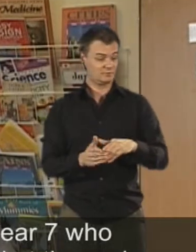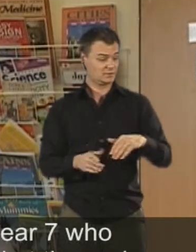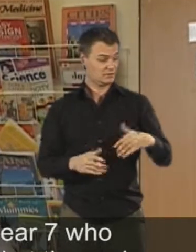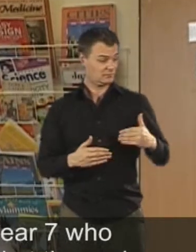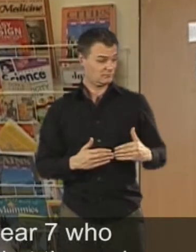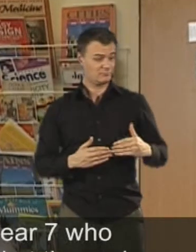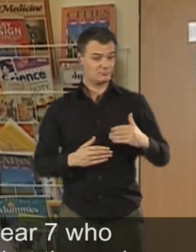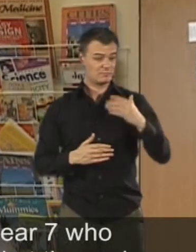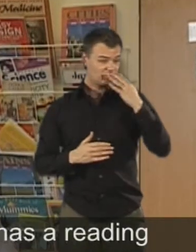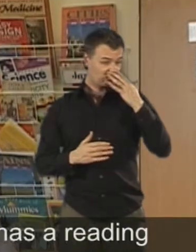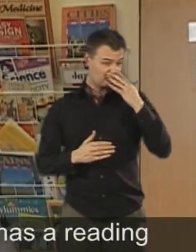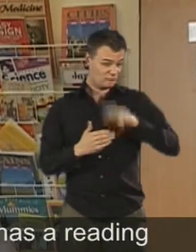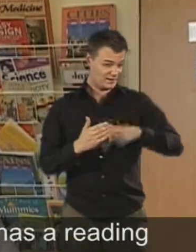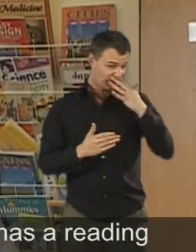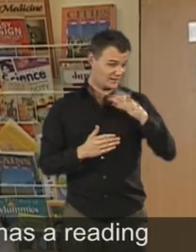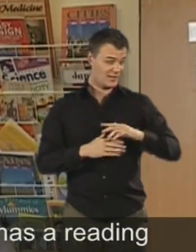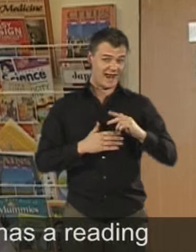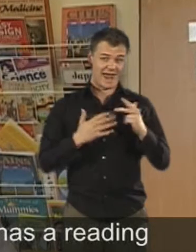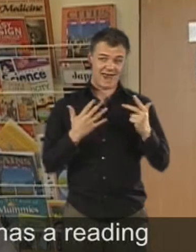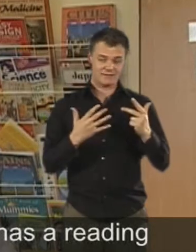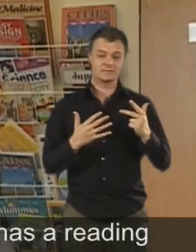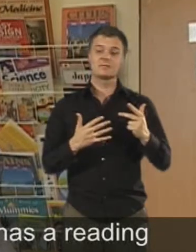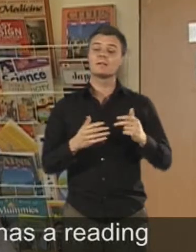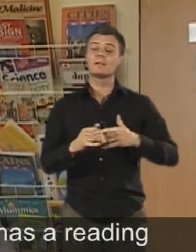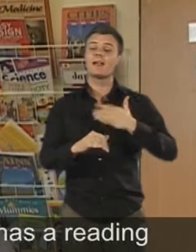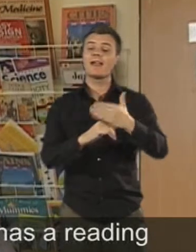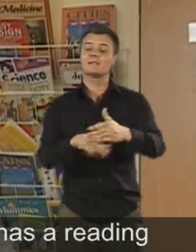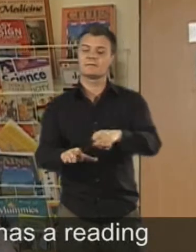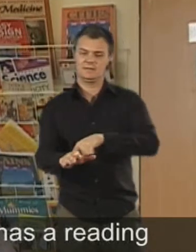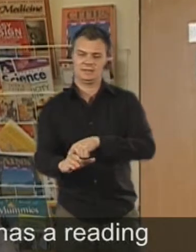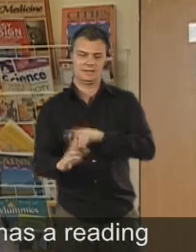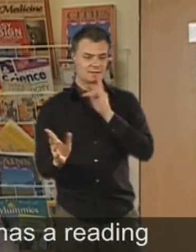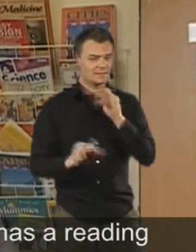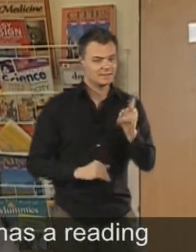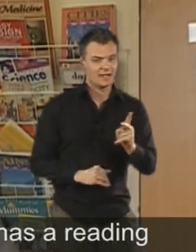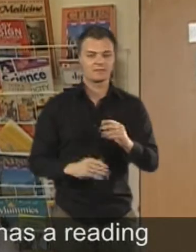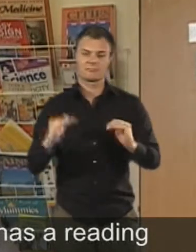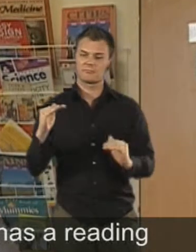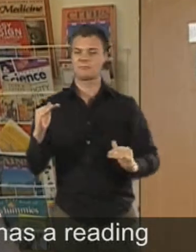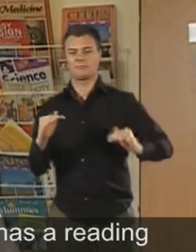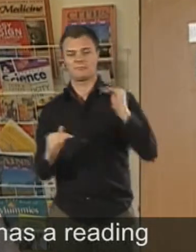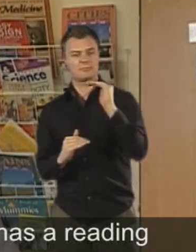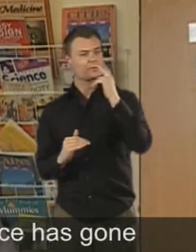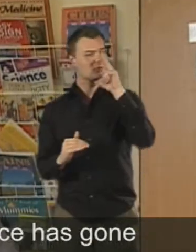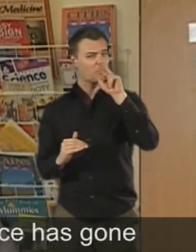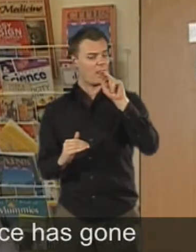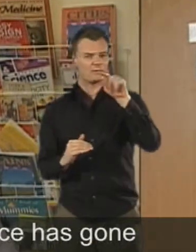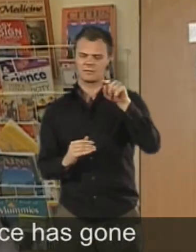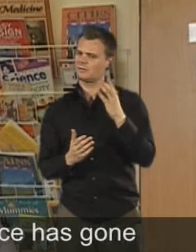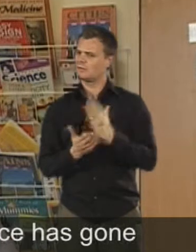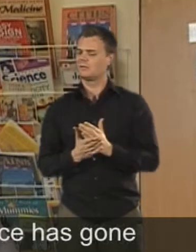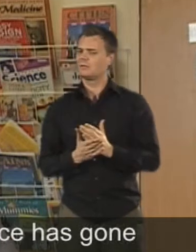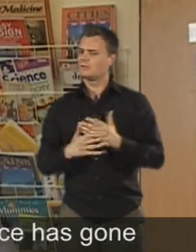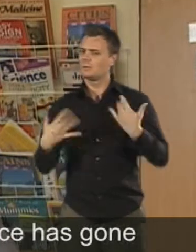age of 8, and at the end of Year 7 has been retested and has a reading age of 12, which is just tremendous. You can see the